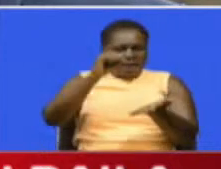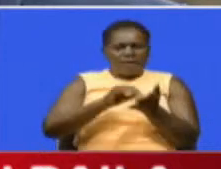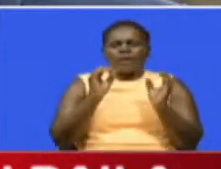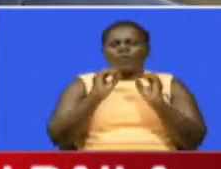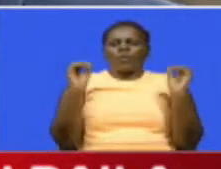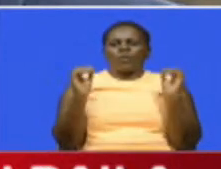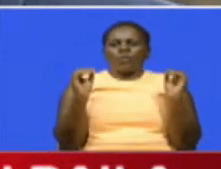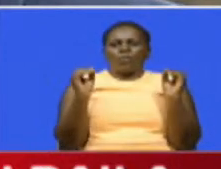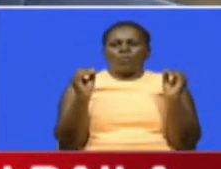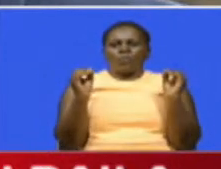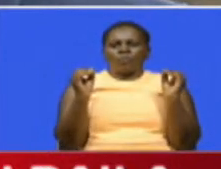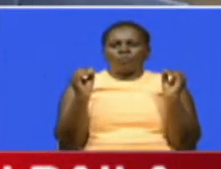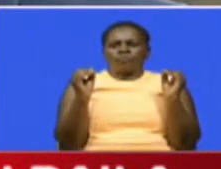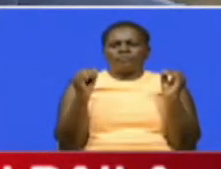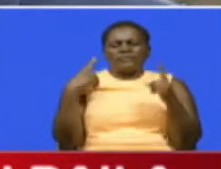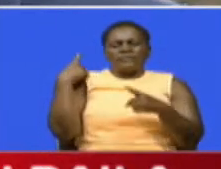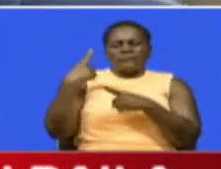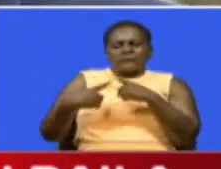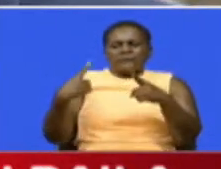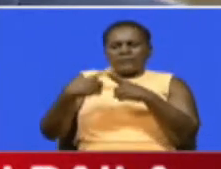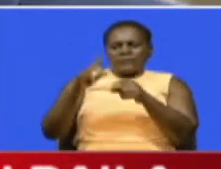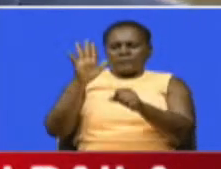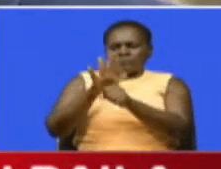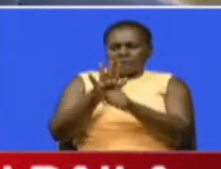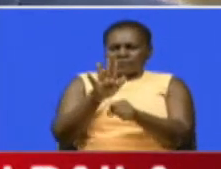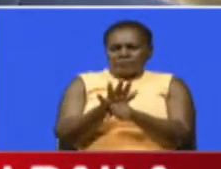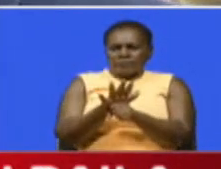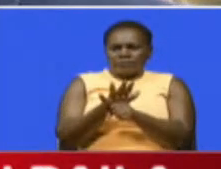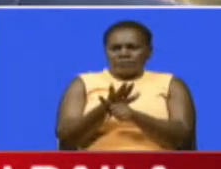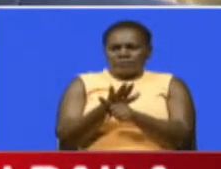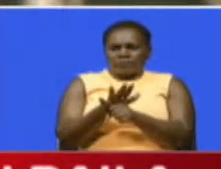them for years.